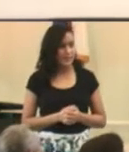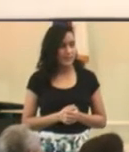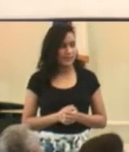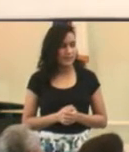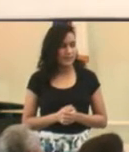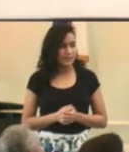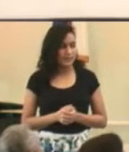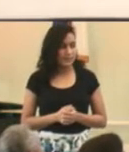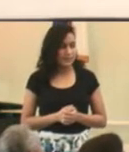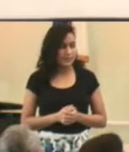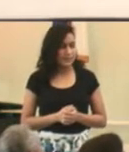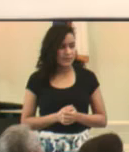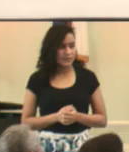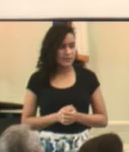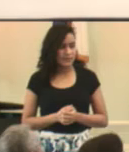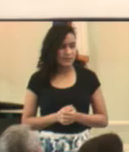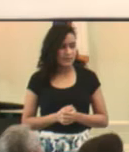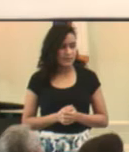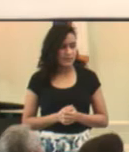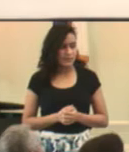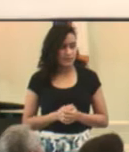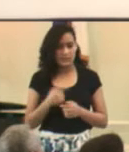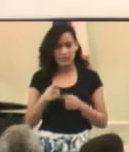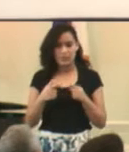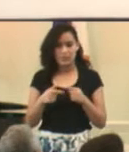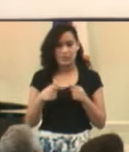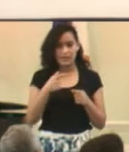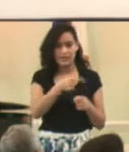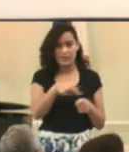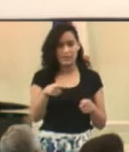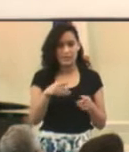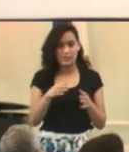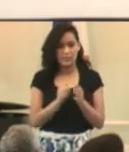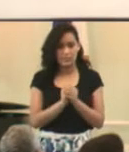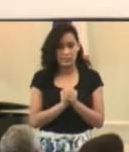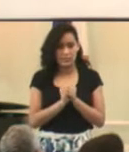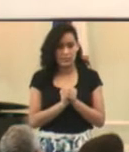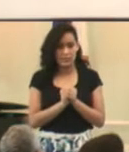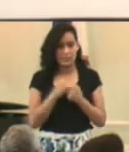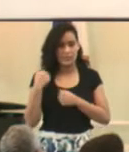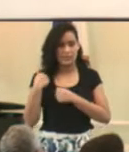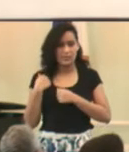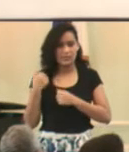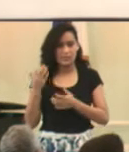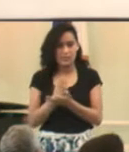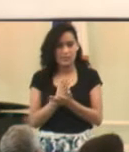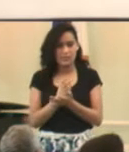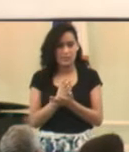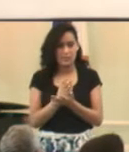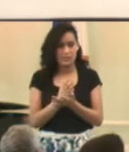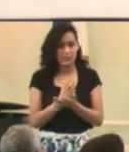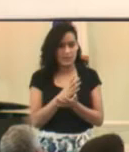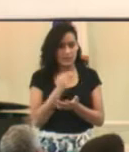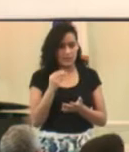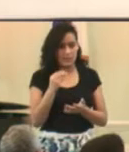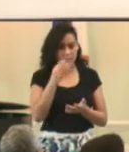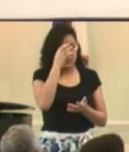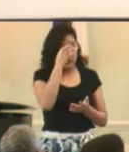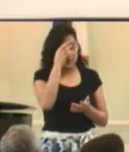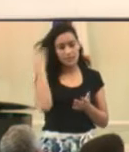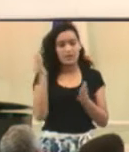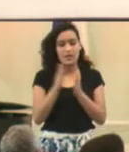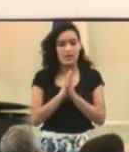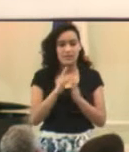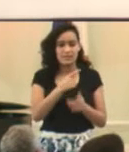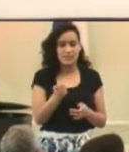So while Rupa and Vanesh were praying, the guard stopped for a minute and he asked